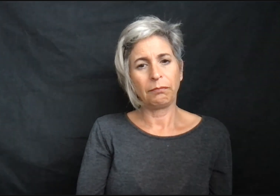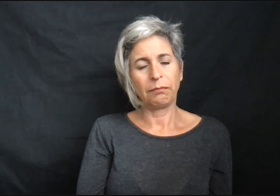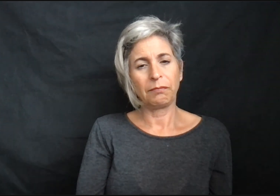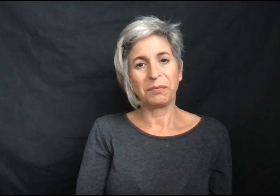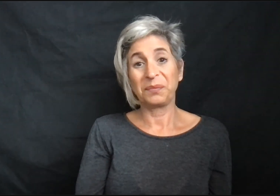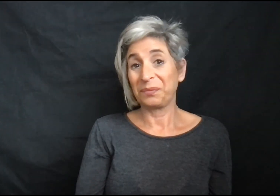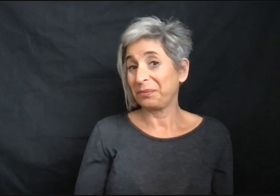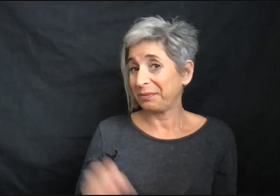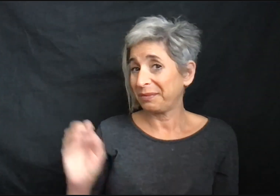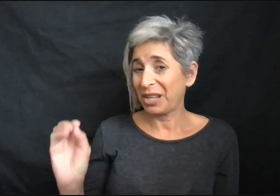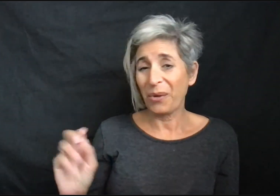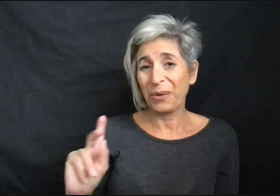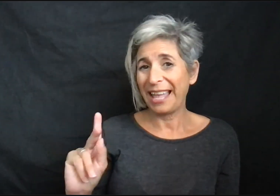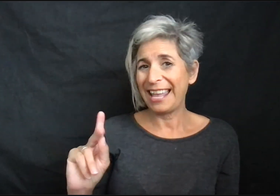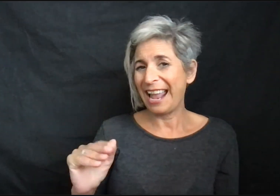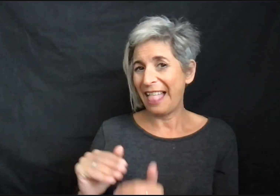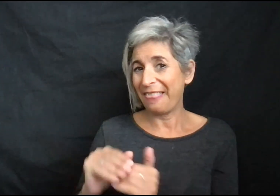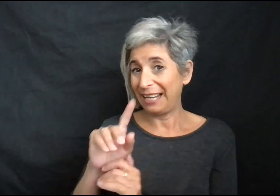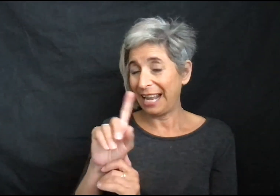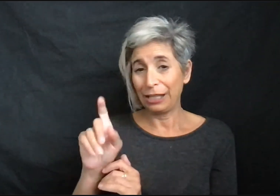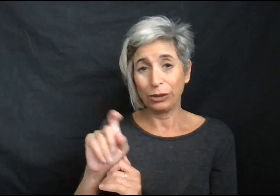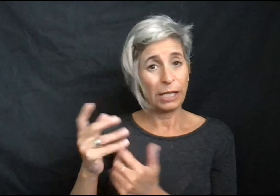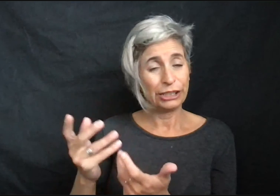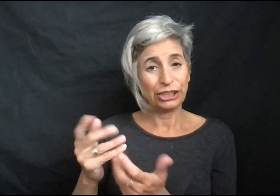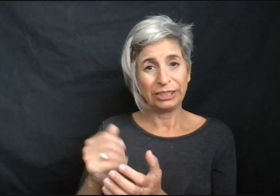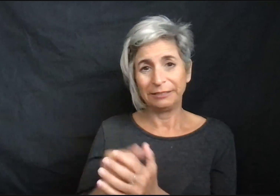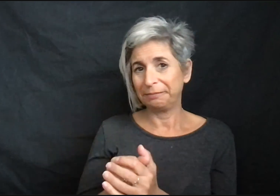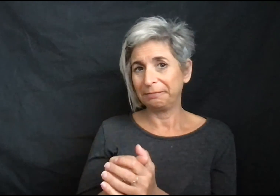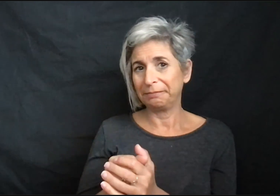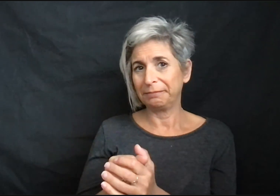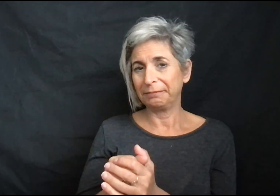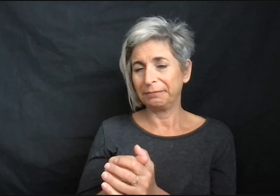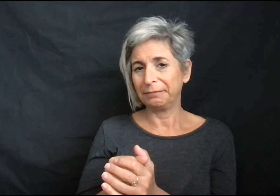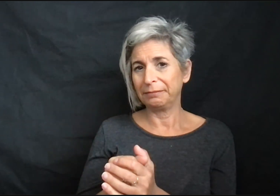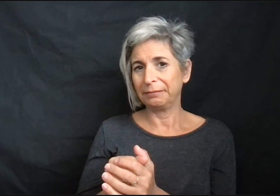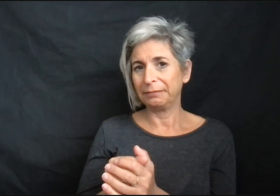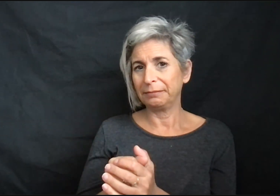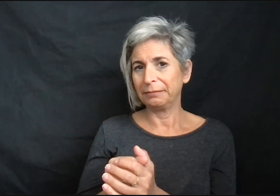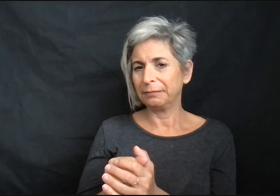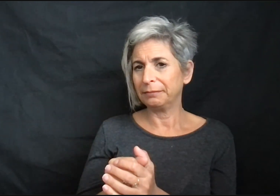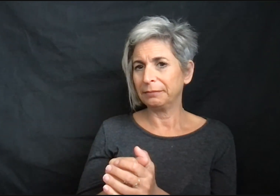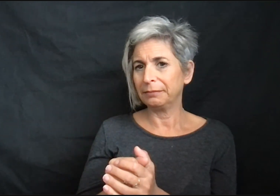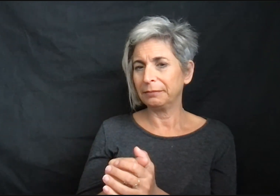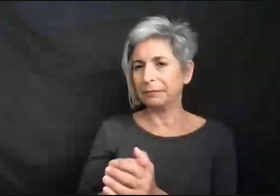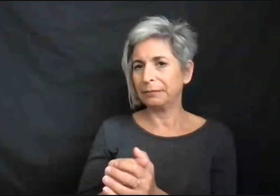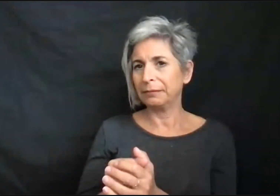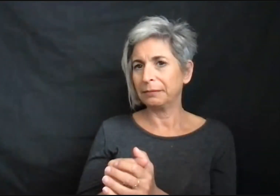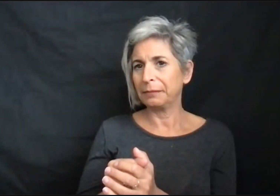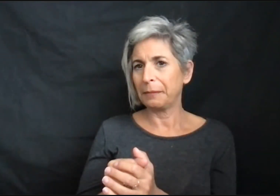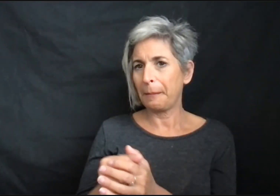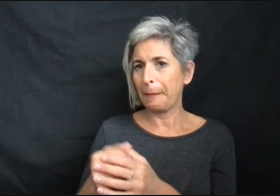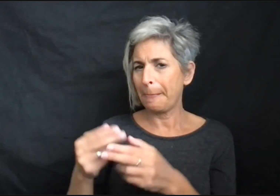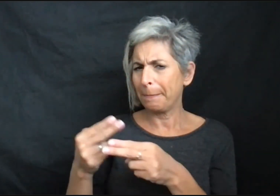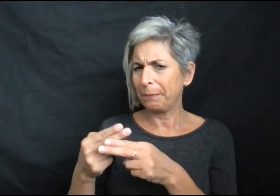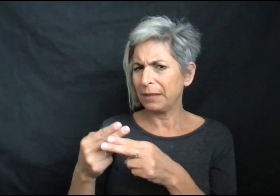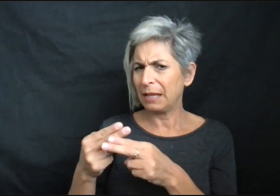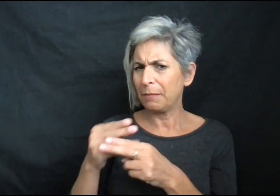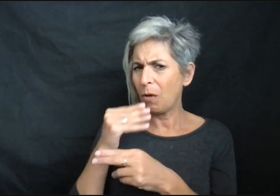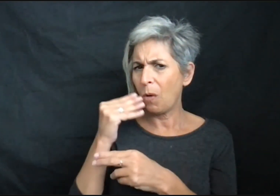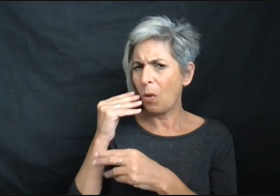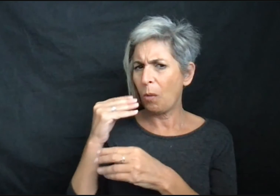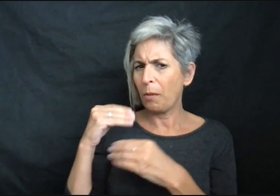Okay, and then next one following that is, it looked like the name was just typed into the section where a homeowner or contractor would